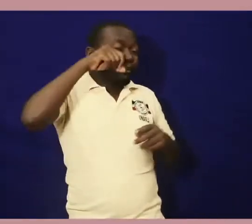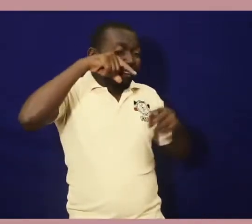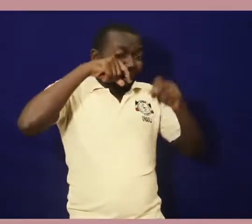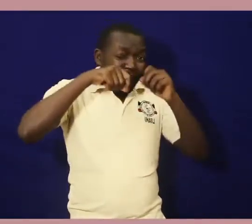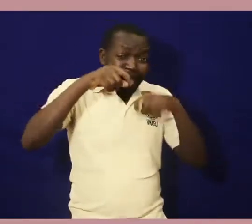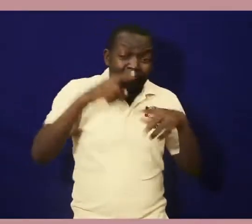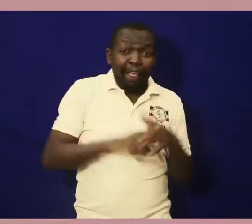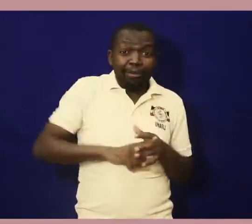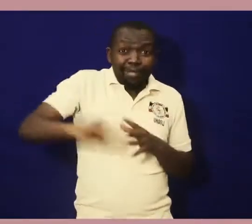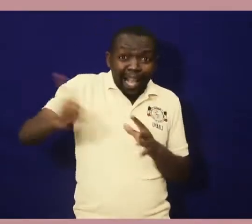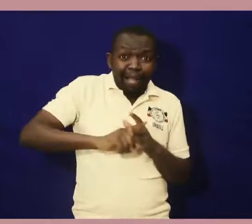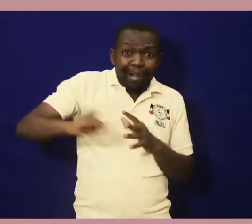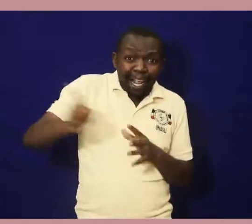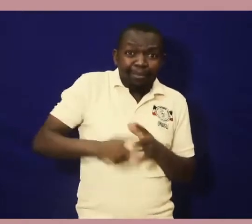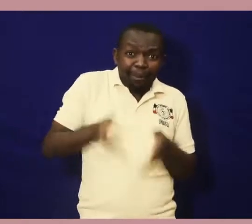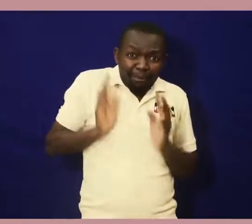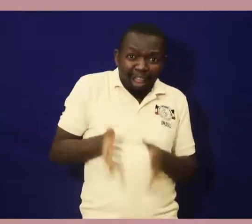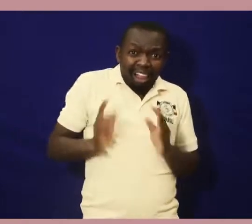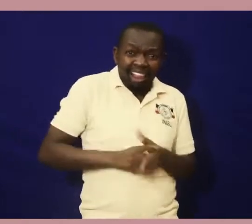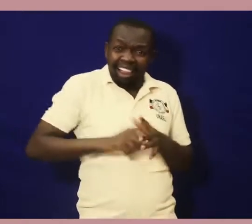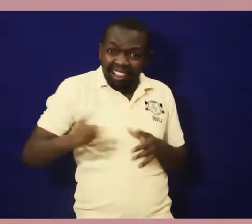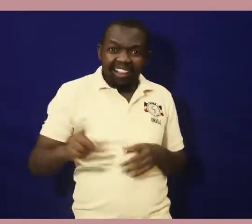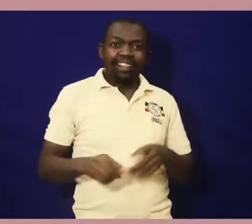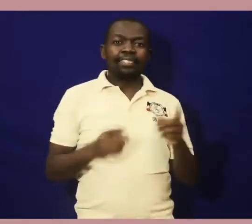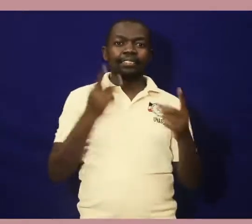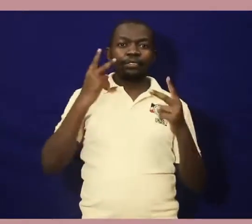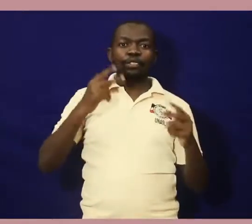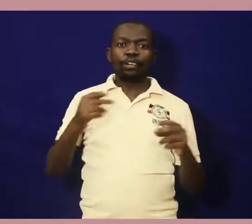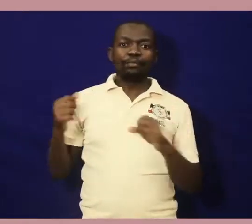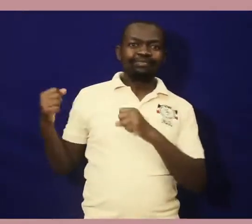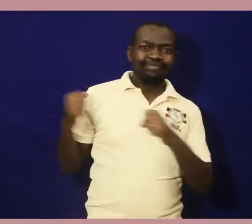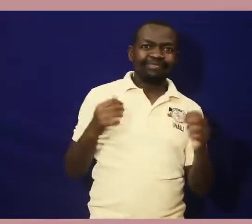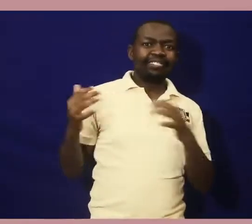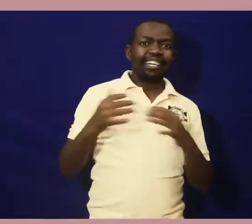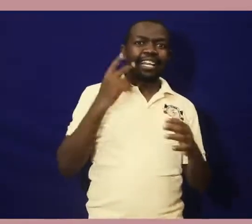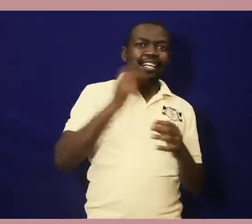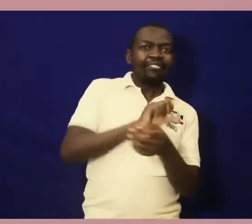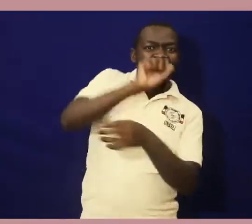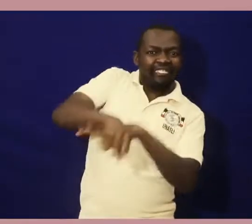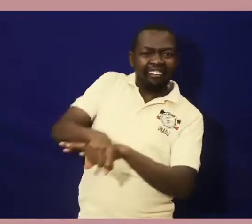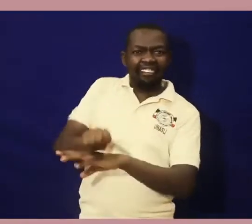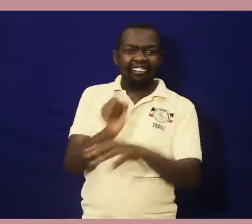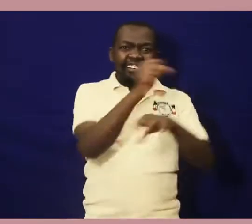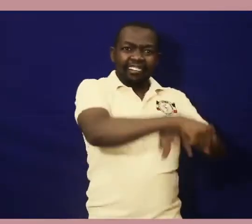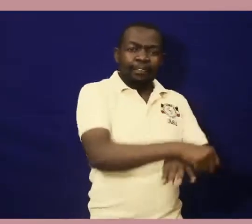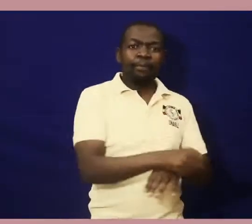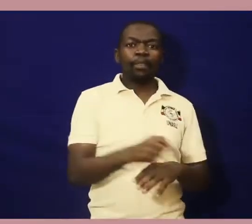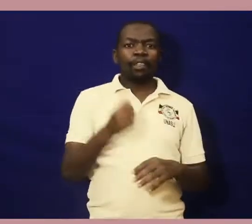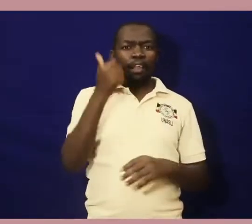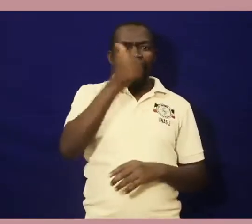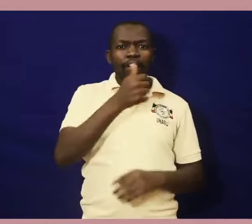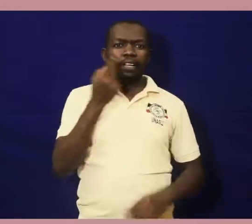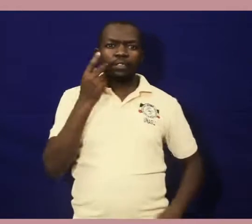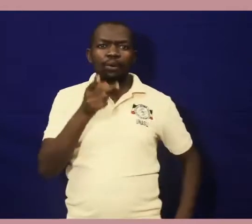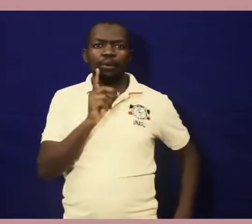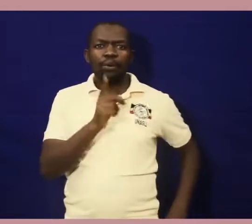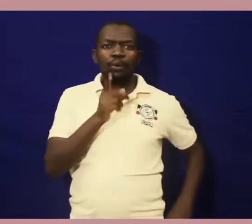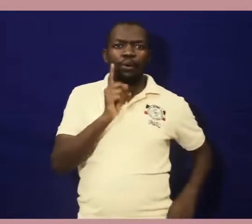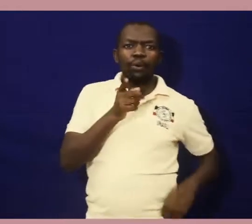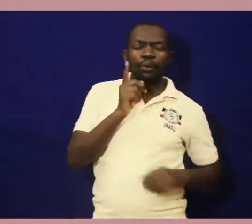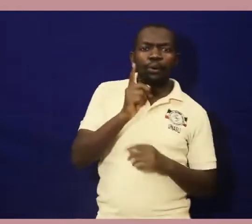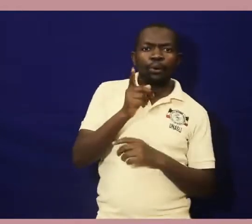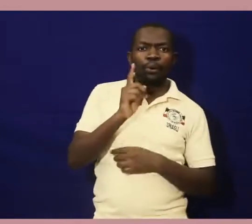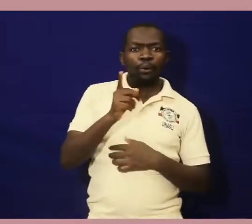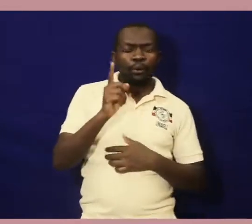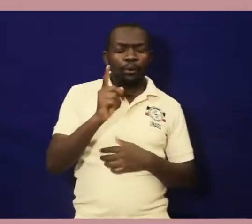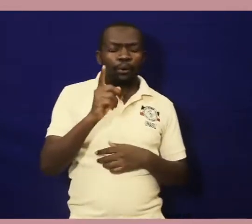away, they saw them fighting and being defeated, and the Africans realized that if